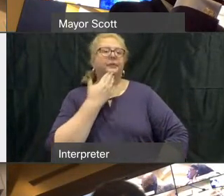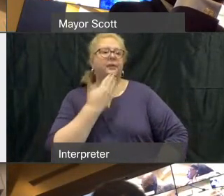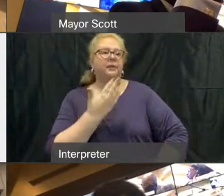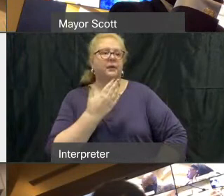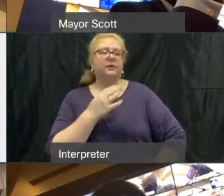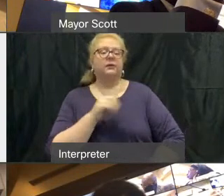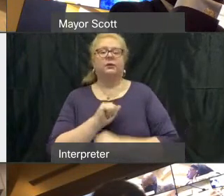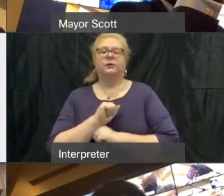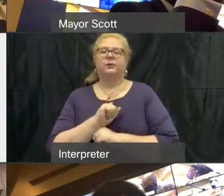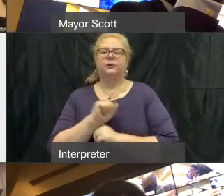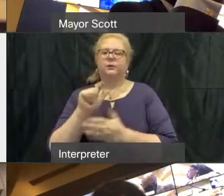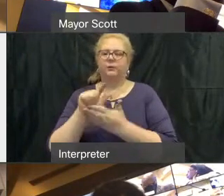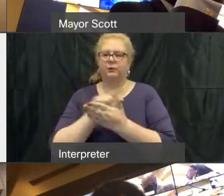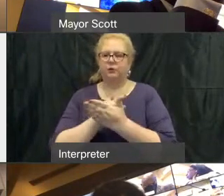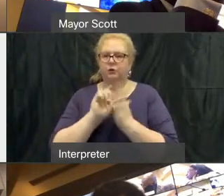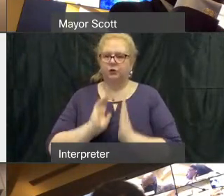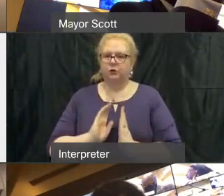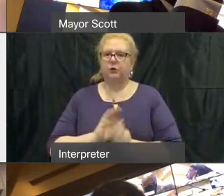Mr. Attorney.